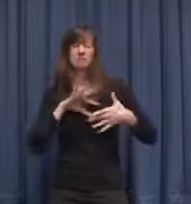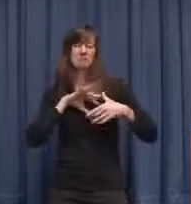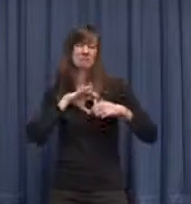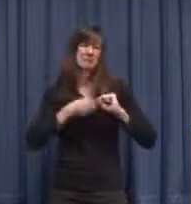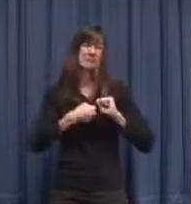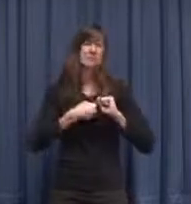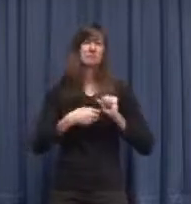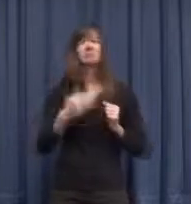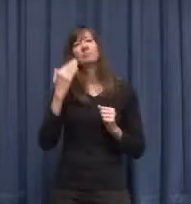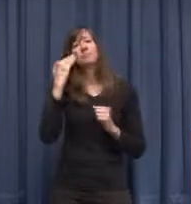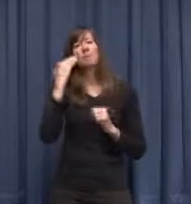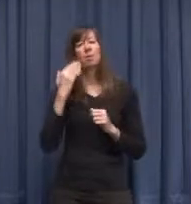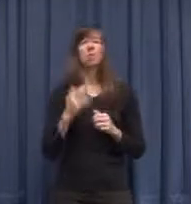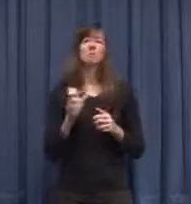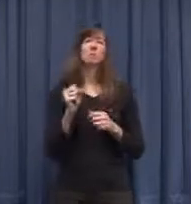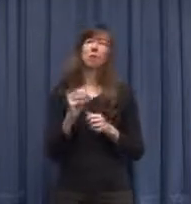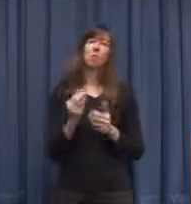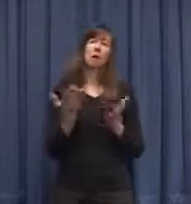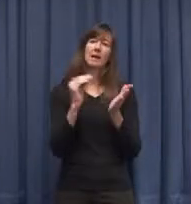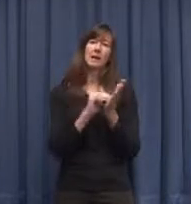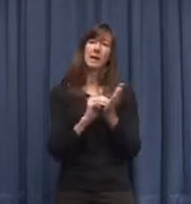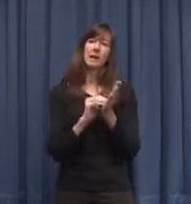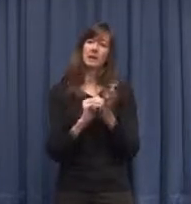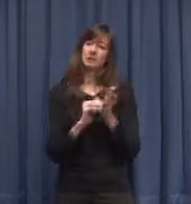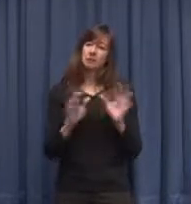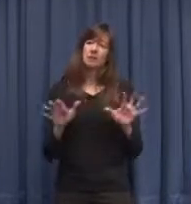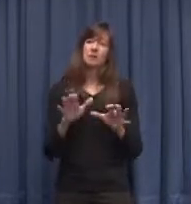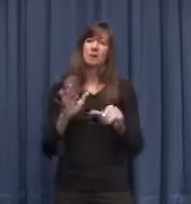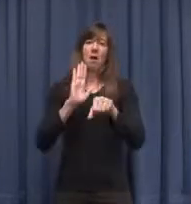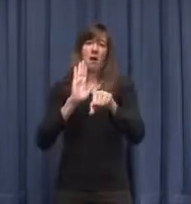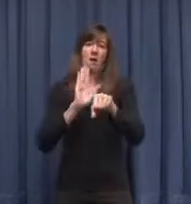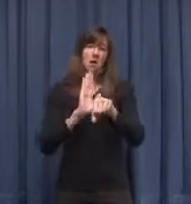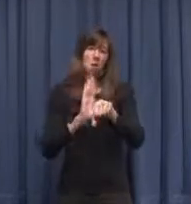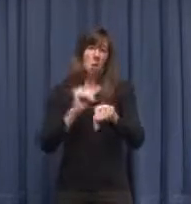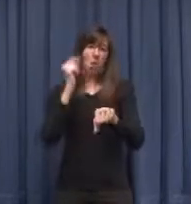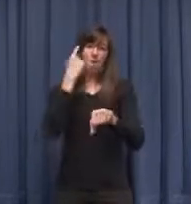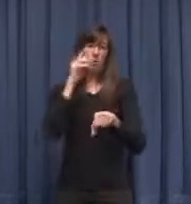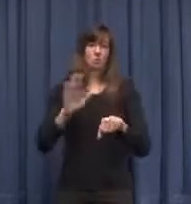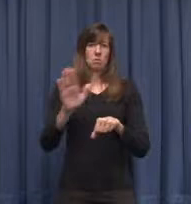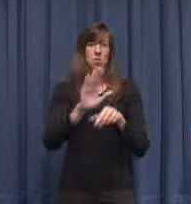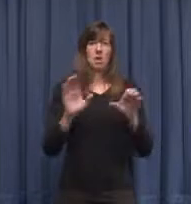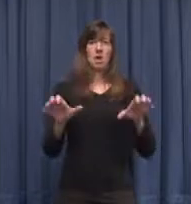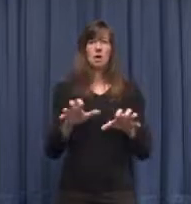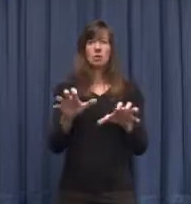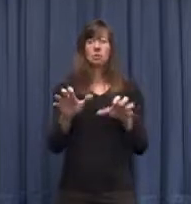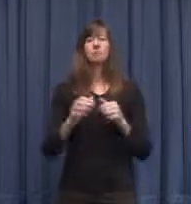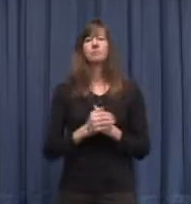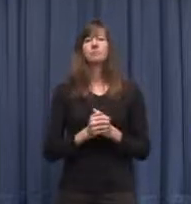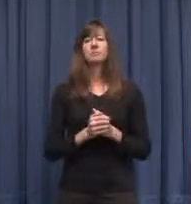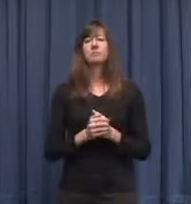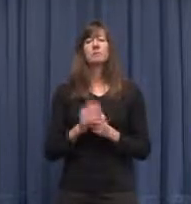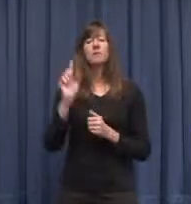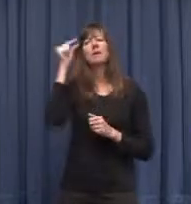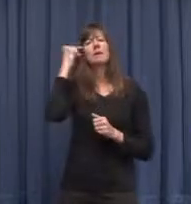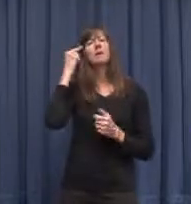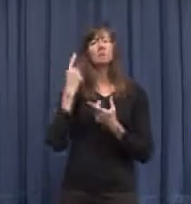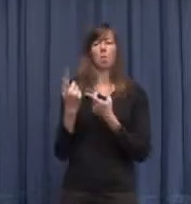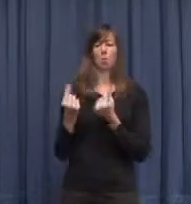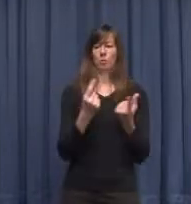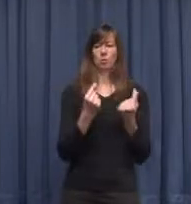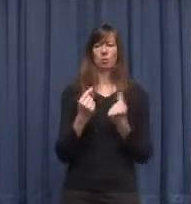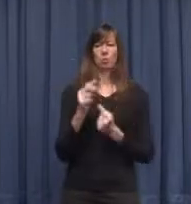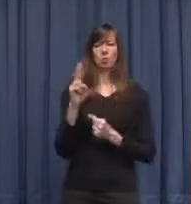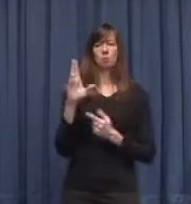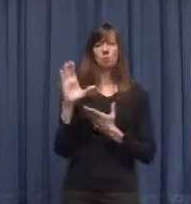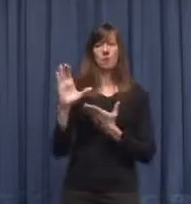is again a call to action. What are we doing? Continuing to do all the pieces we've talked about in terms of